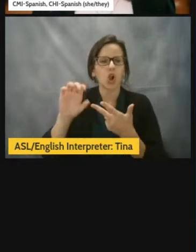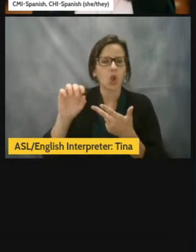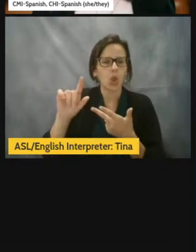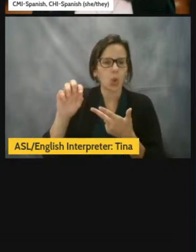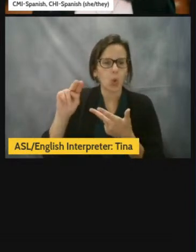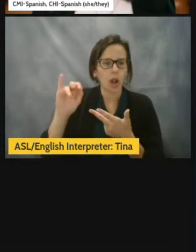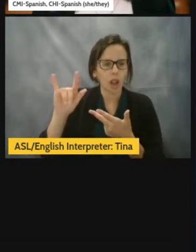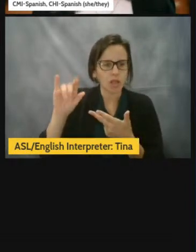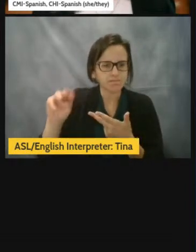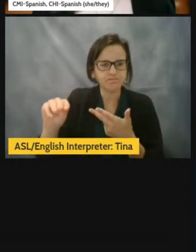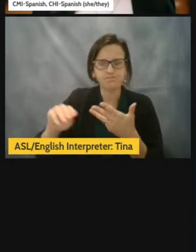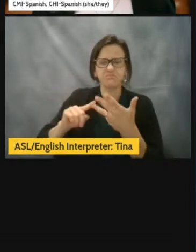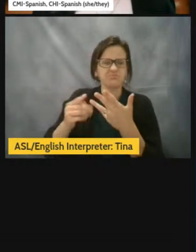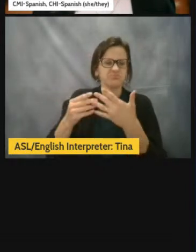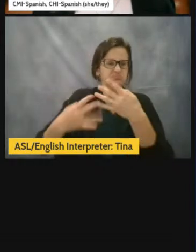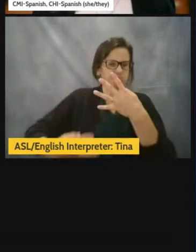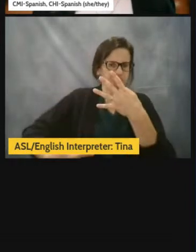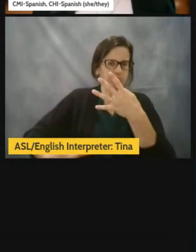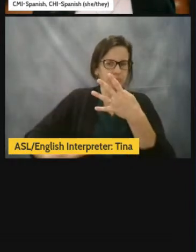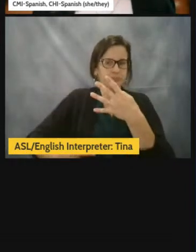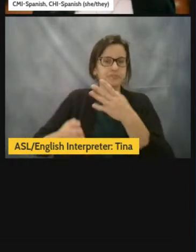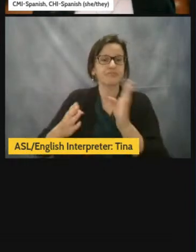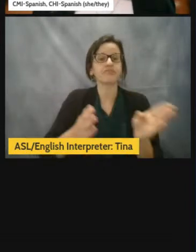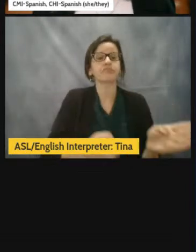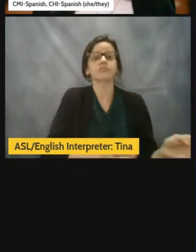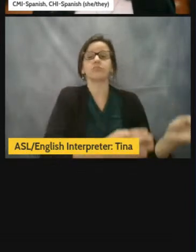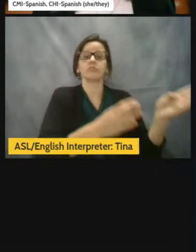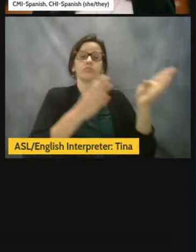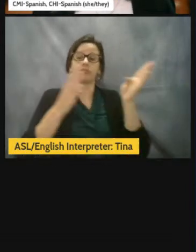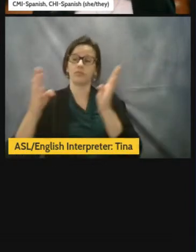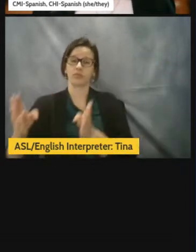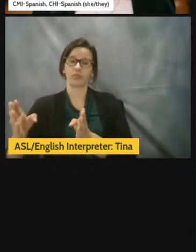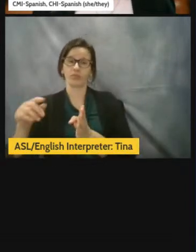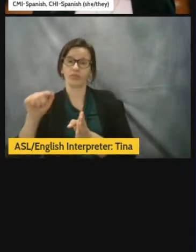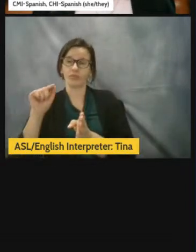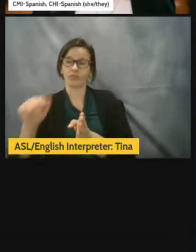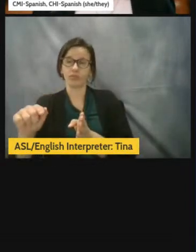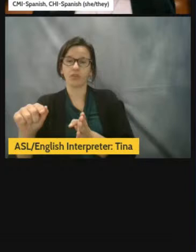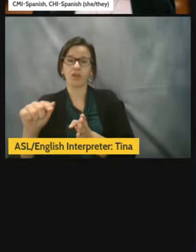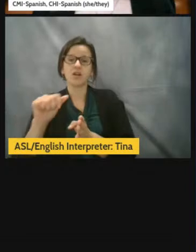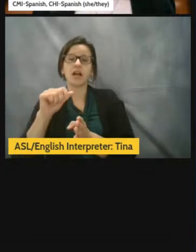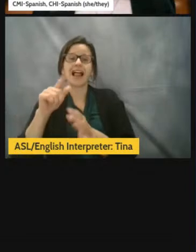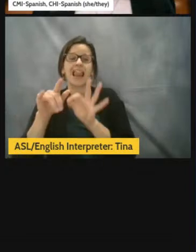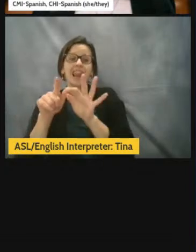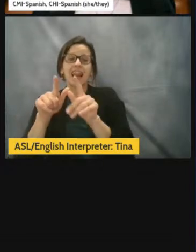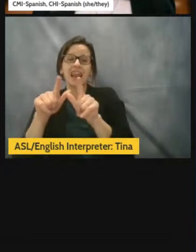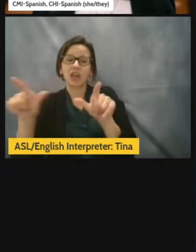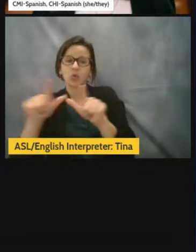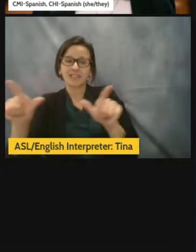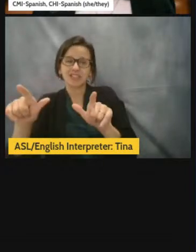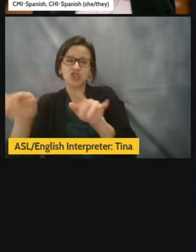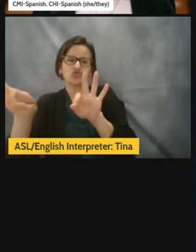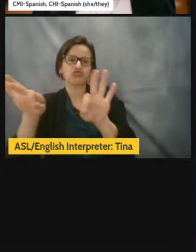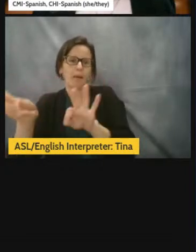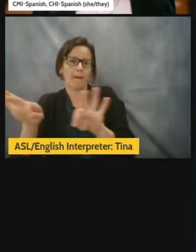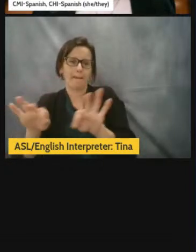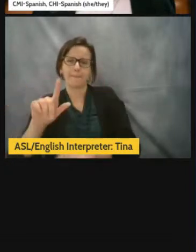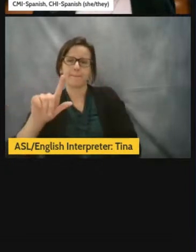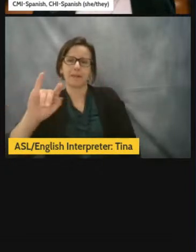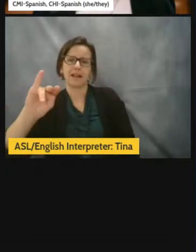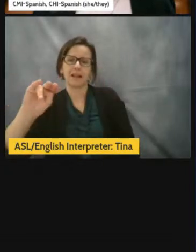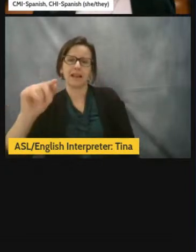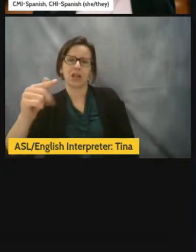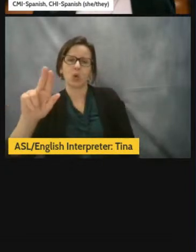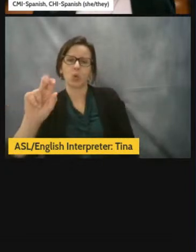Whereas linguistic descriptivism is a non-judgmental approach to language that attempts to describe it